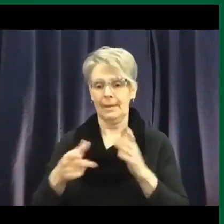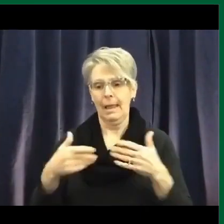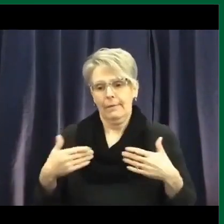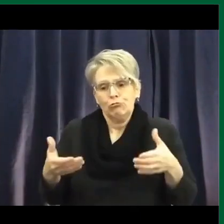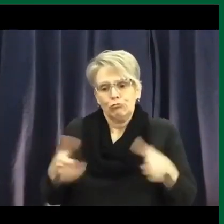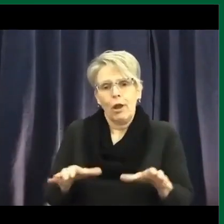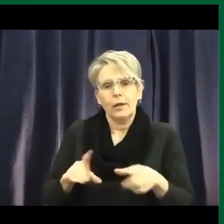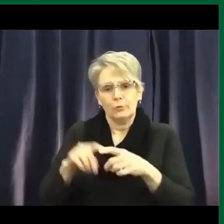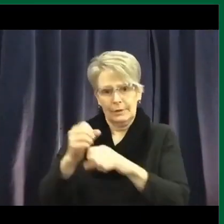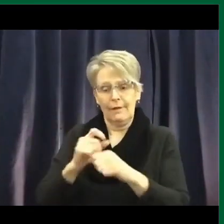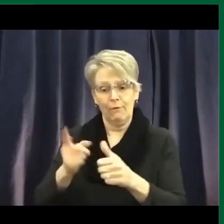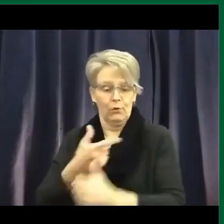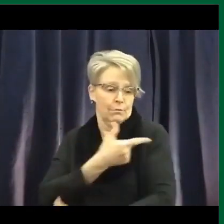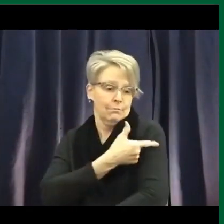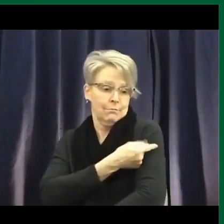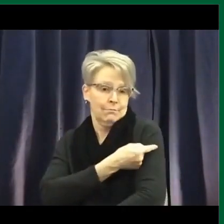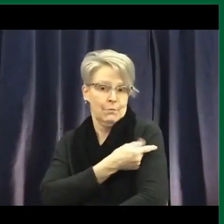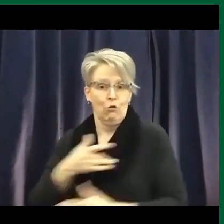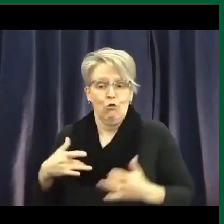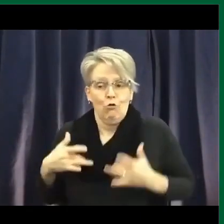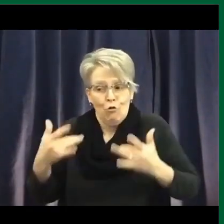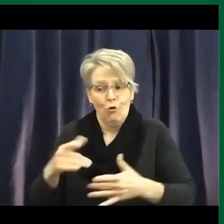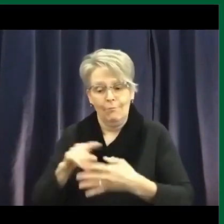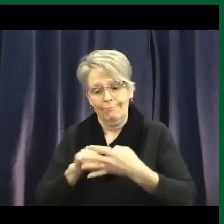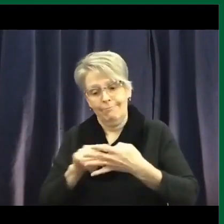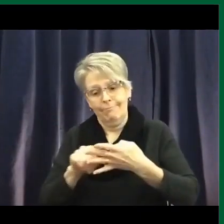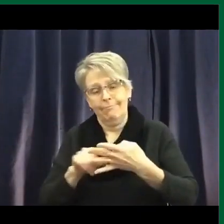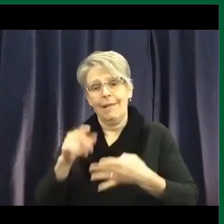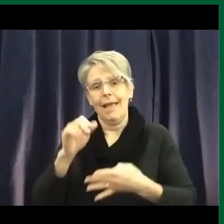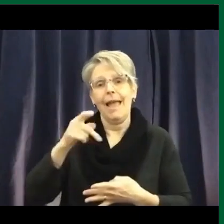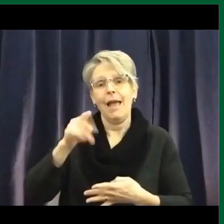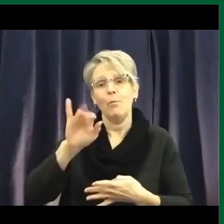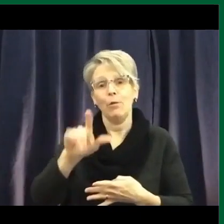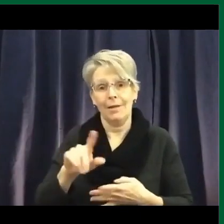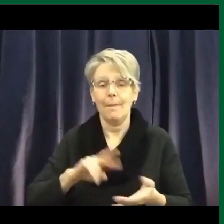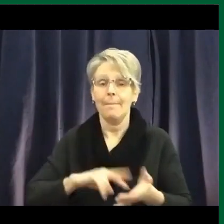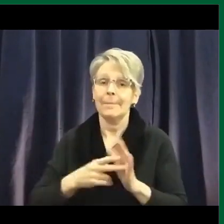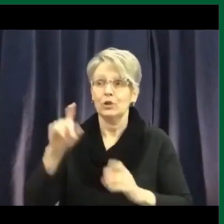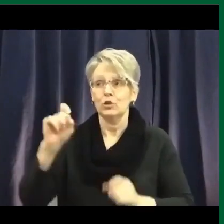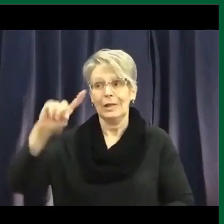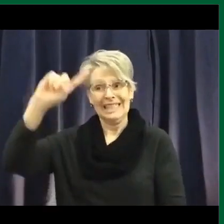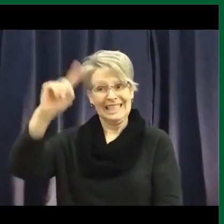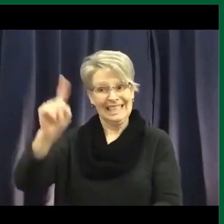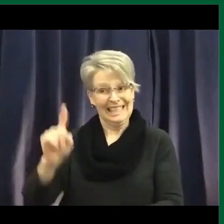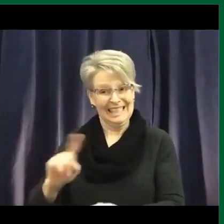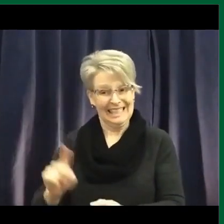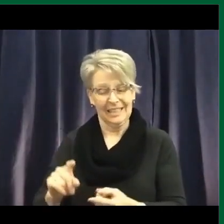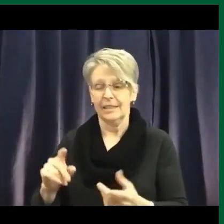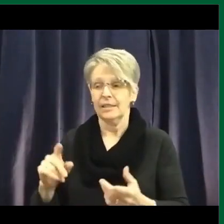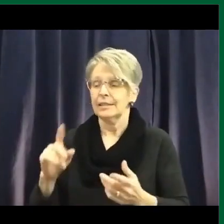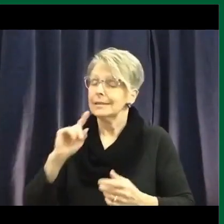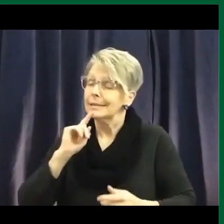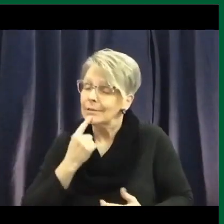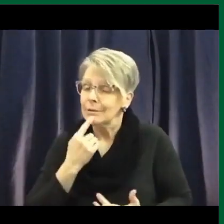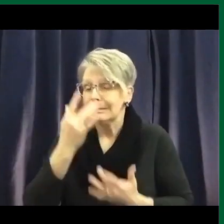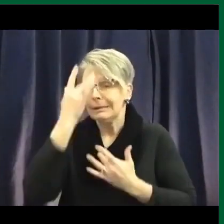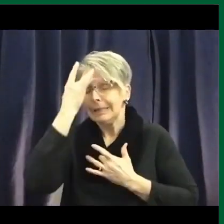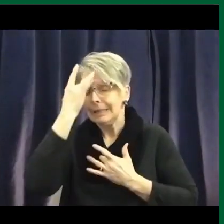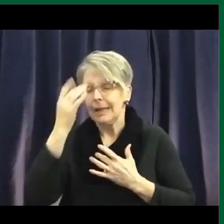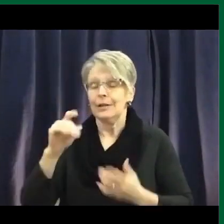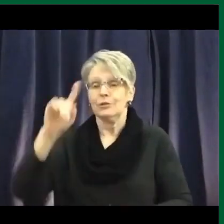first shot by early in April. This should significantly reduce the number of serious cases as well as hospitalizations that we've